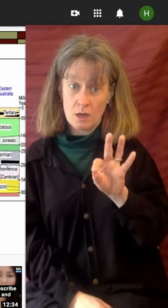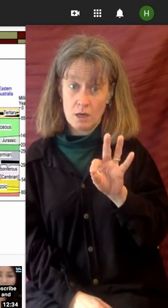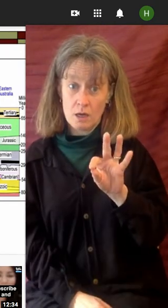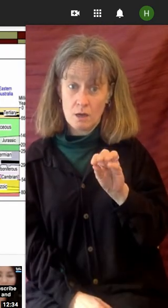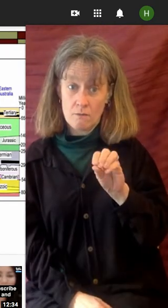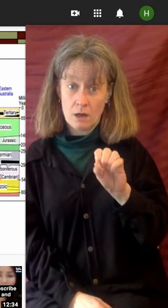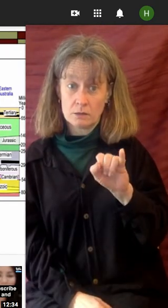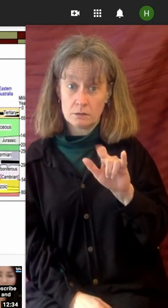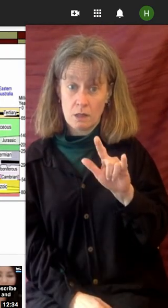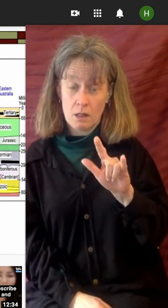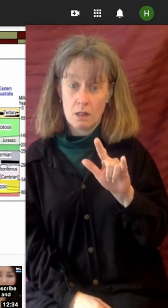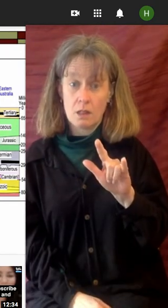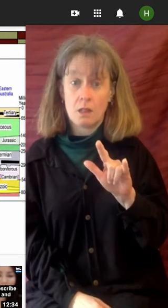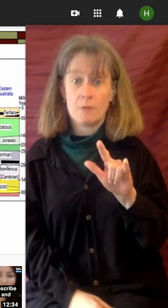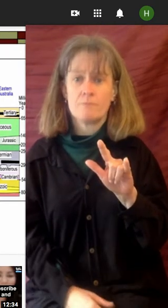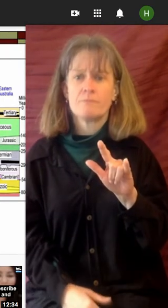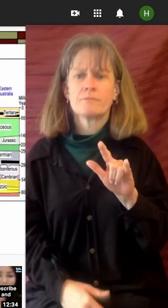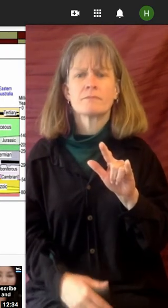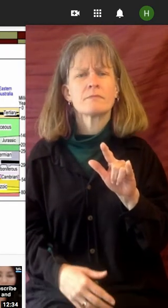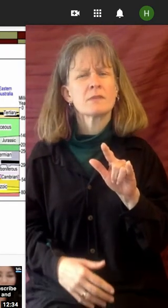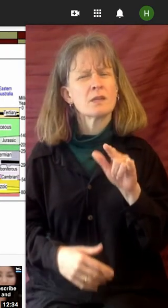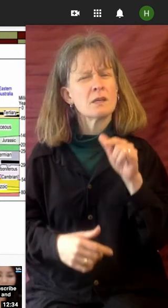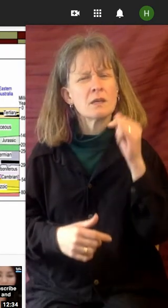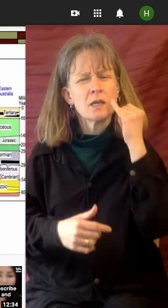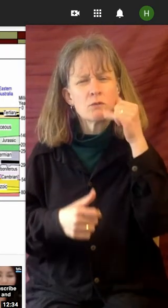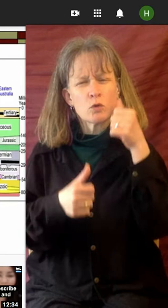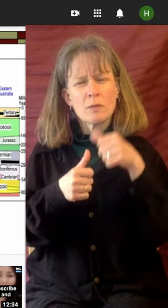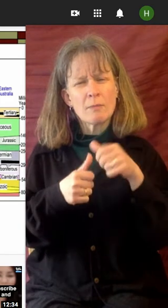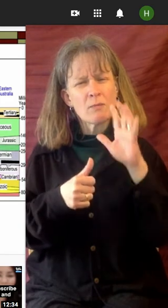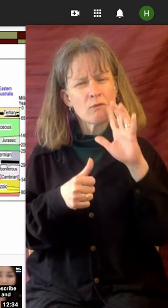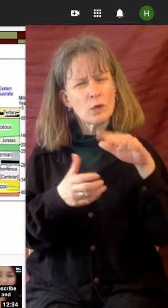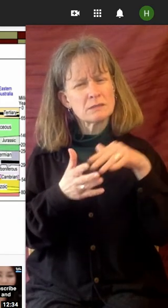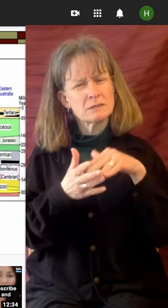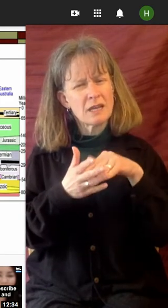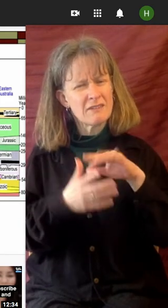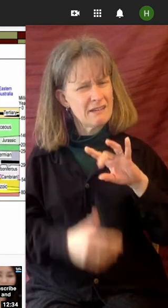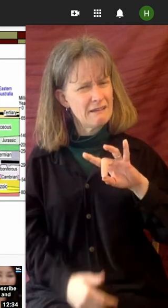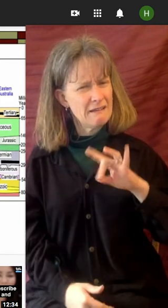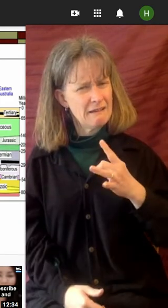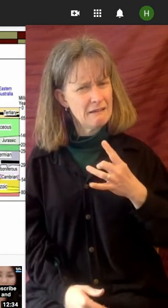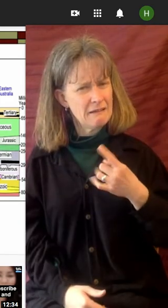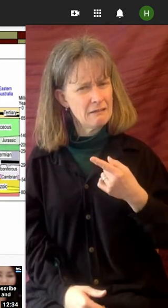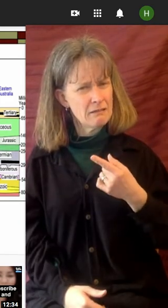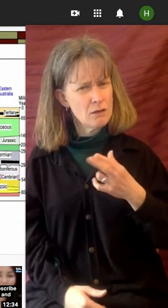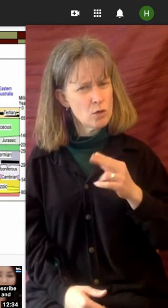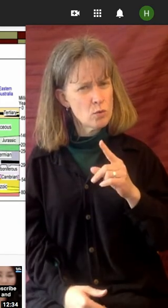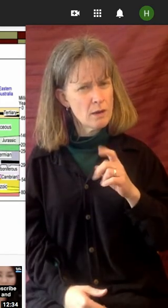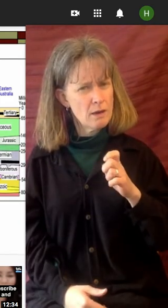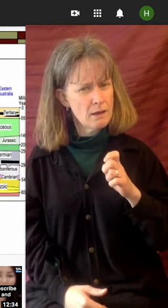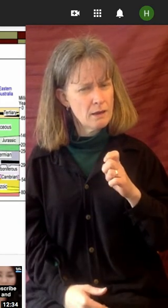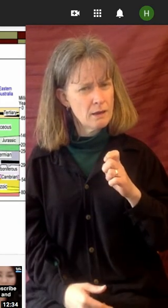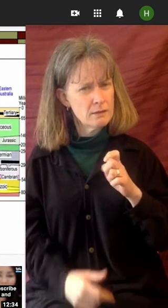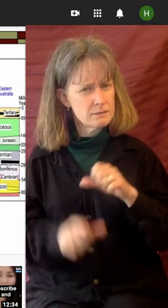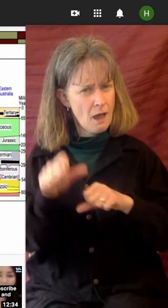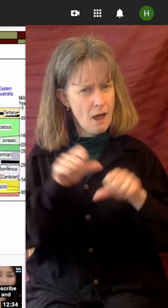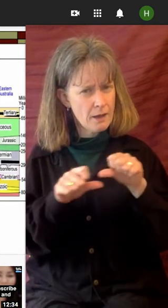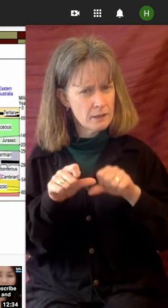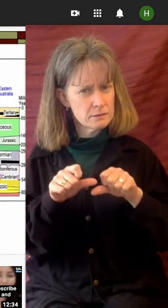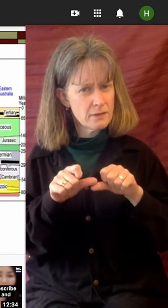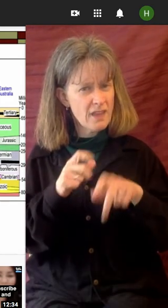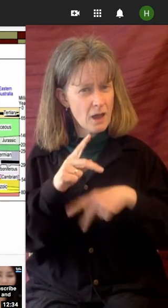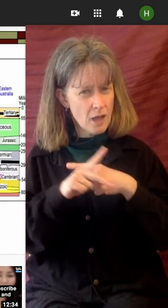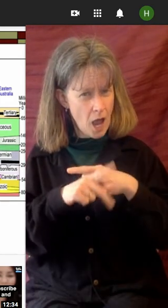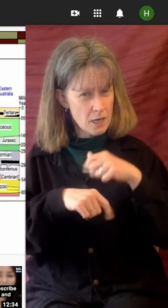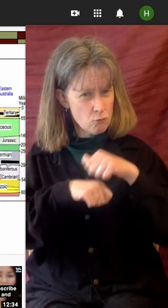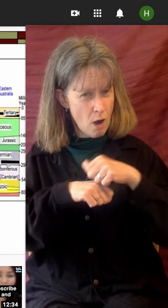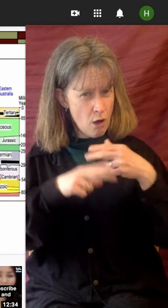Kind of rock that it's in, if you remember from 8th grade, is sedimentary. That's the kind of rock that's around